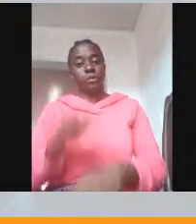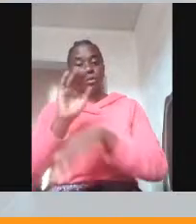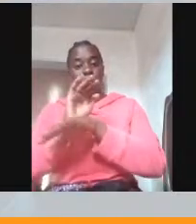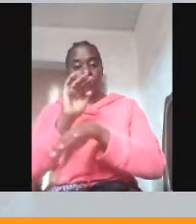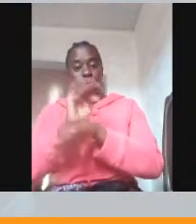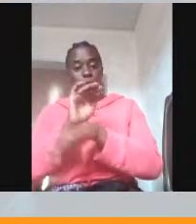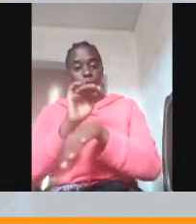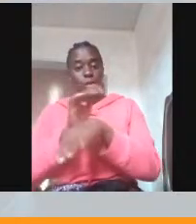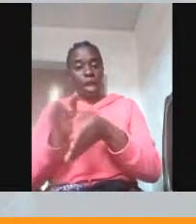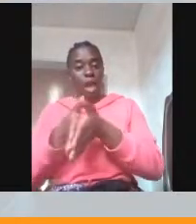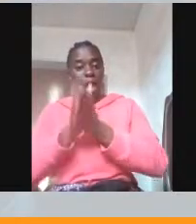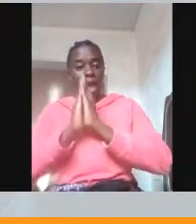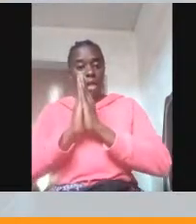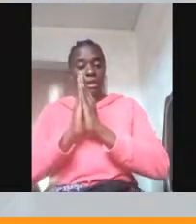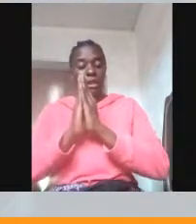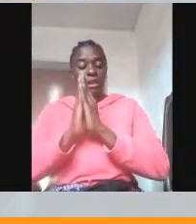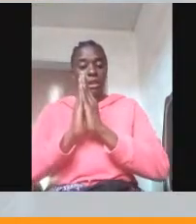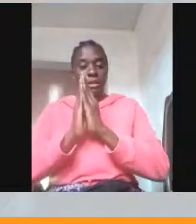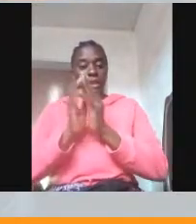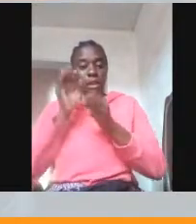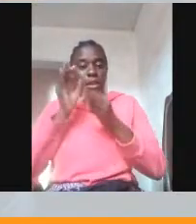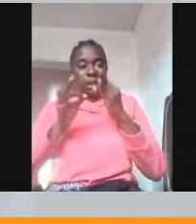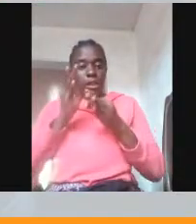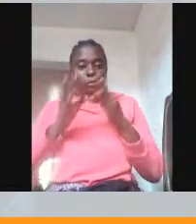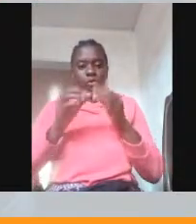STIs? Sarah.